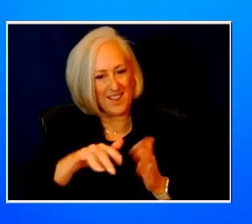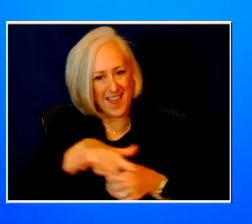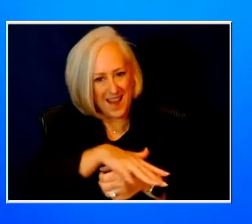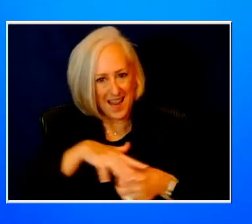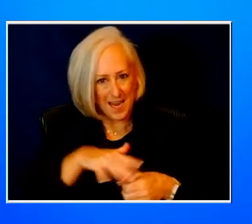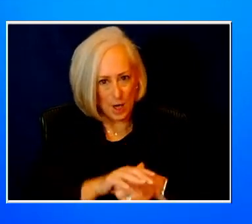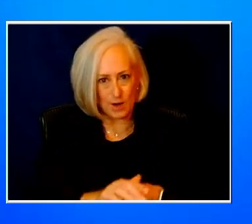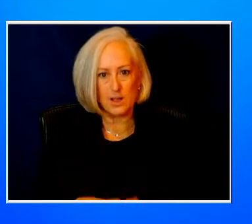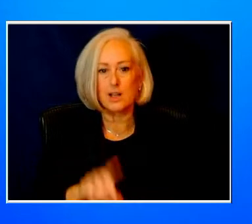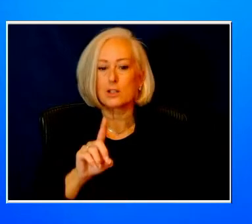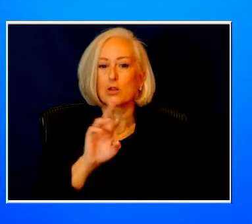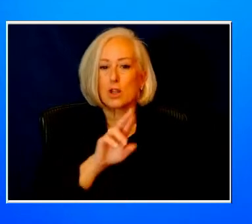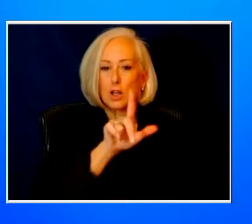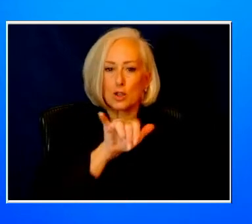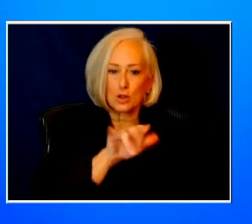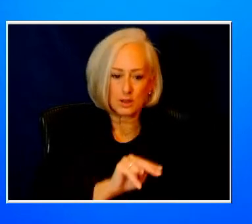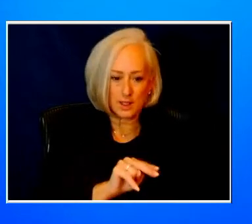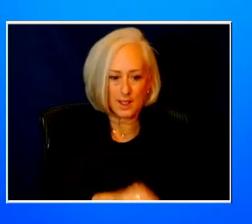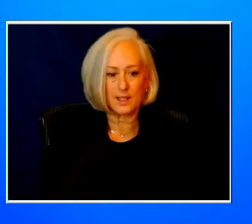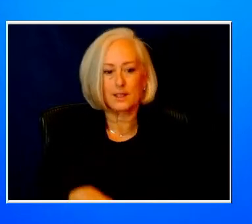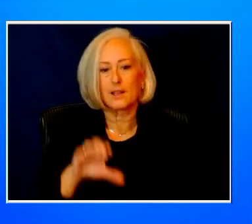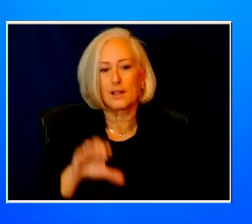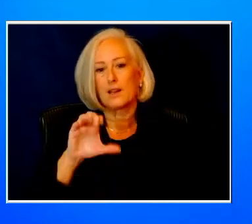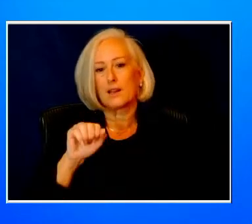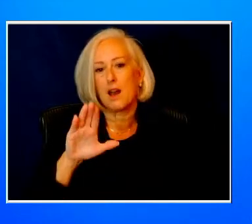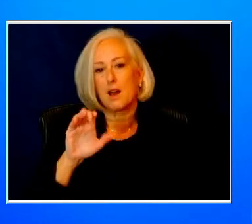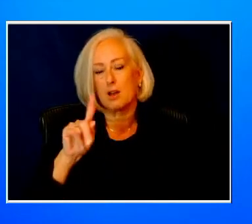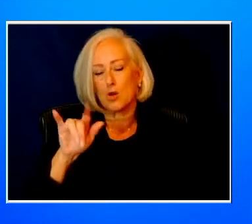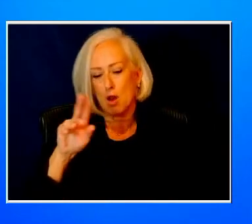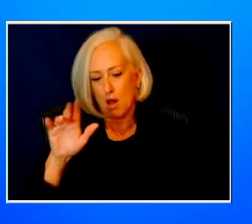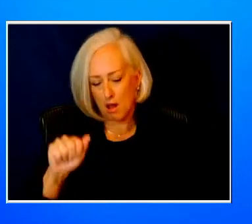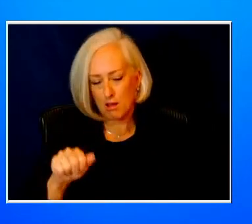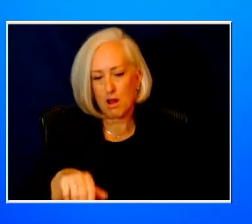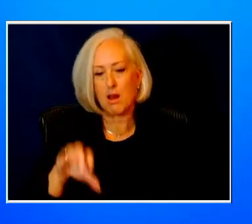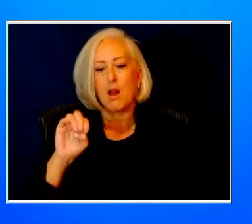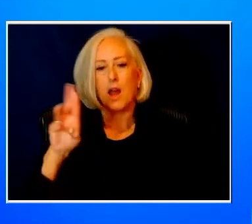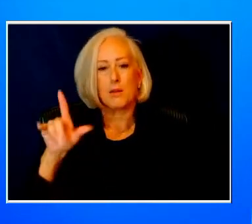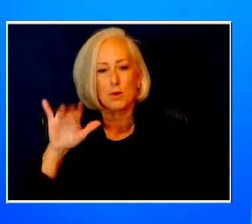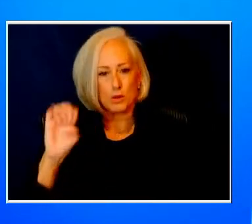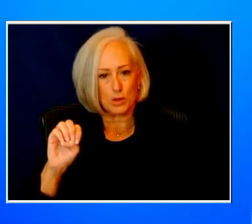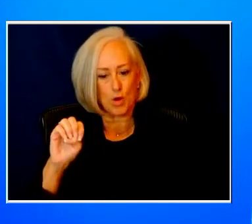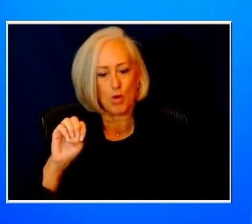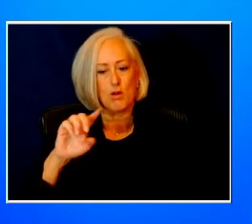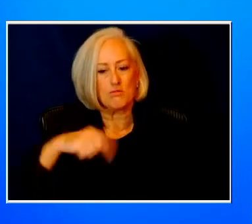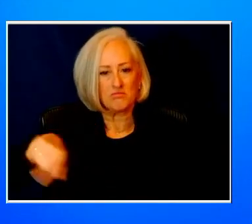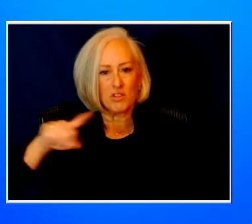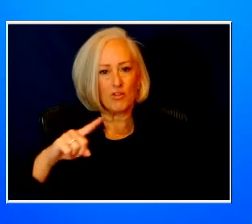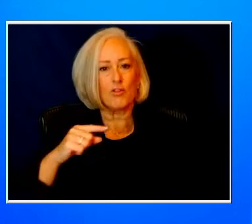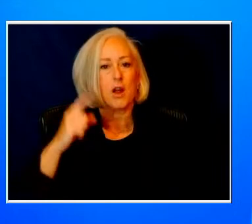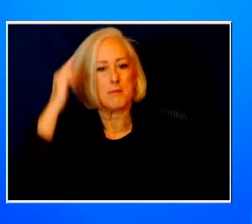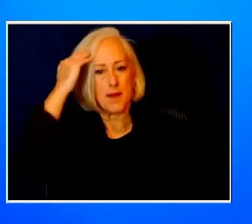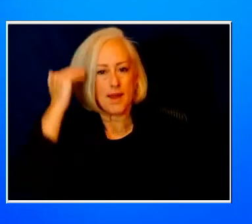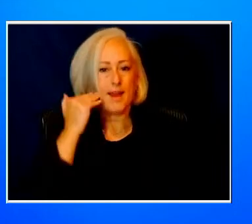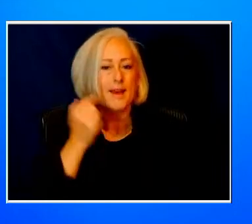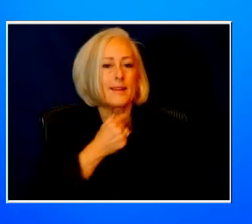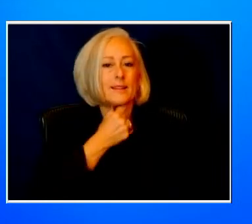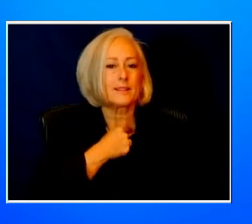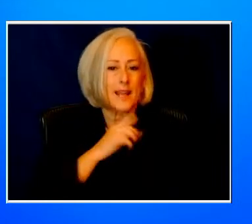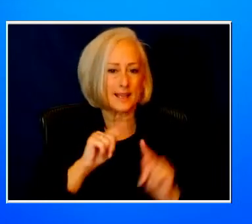Ebersol, and Dr. Kakarala, who were all involved in this from the head and neck team, otology, and endovascular